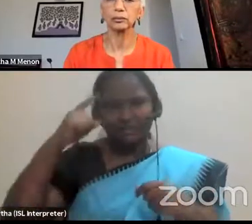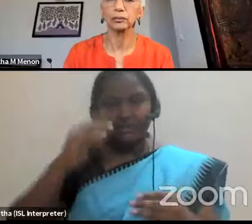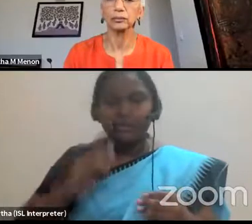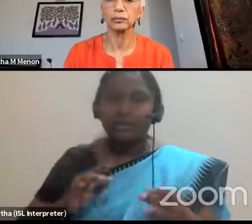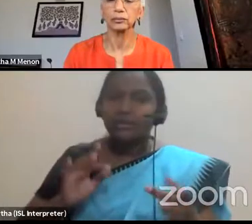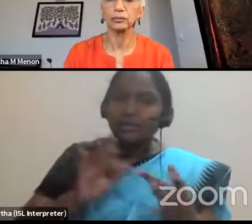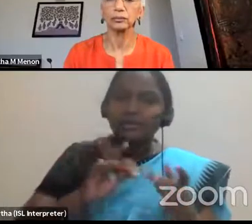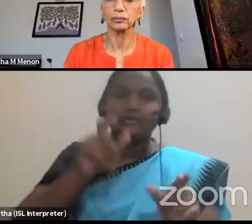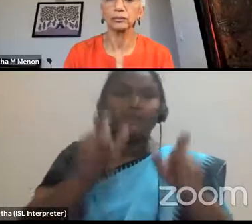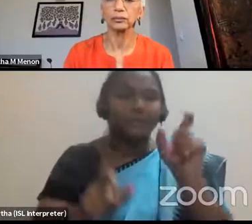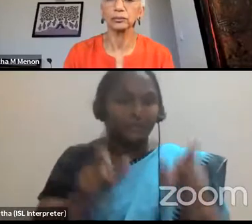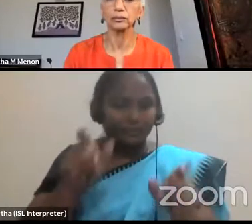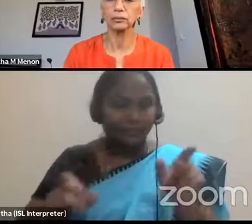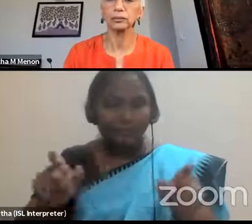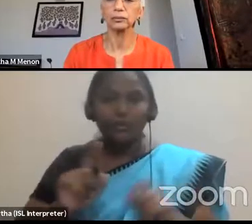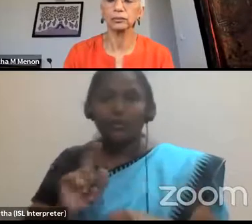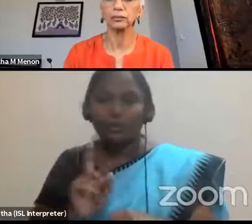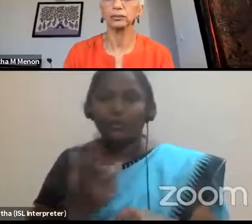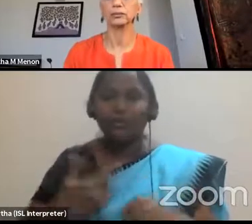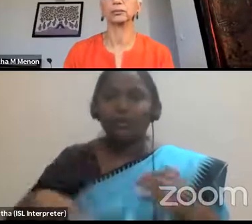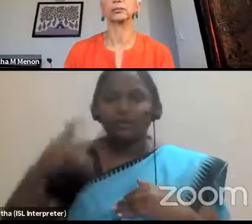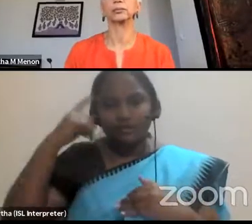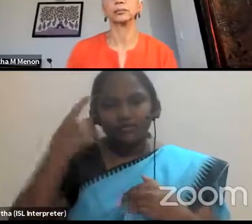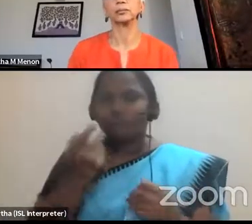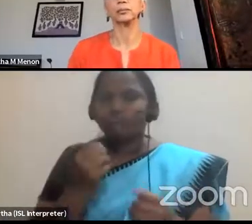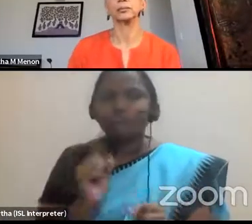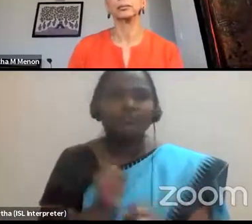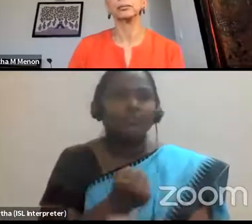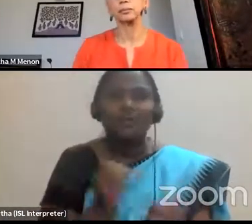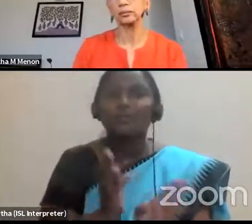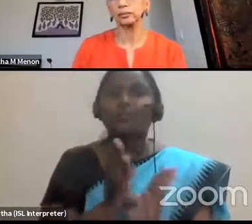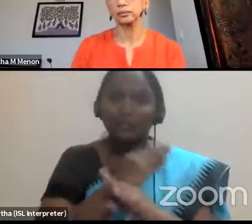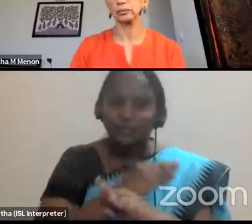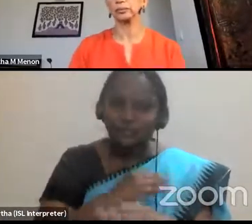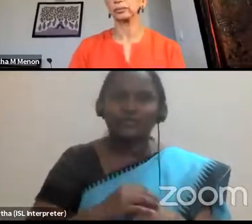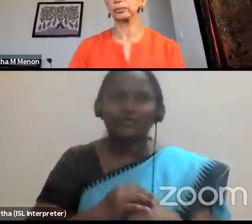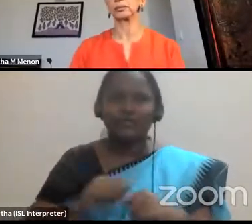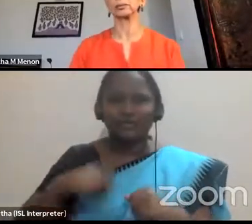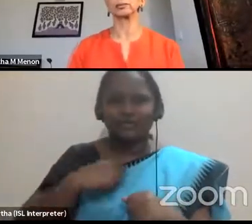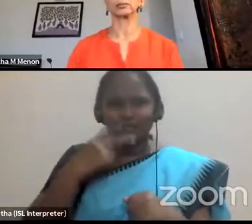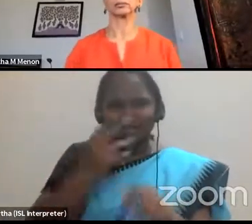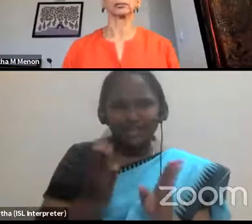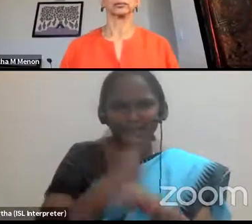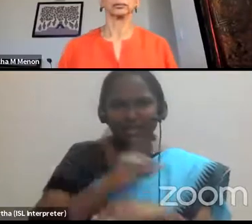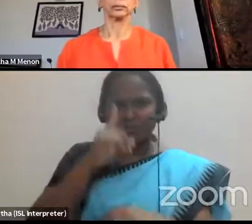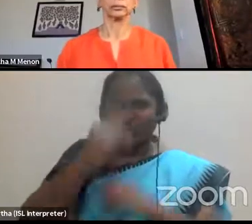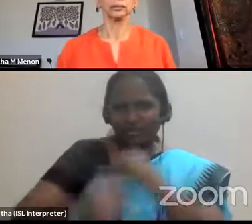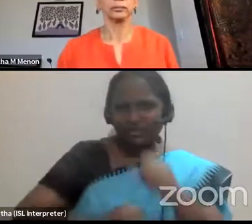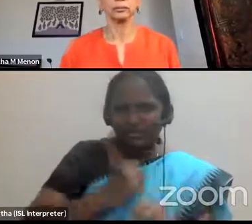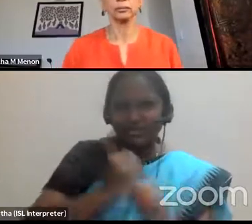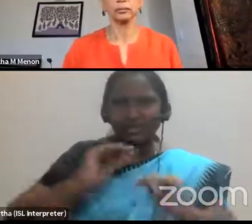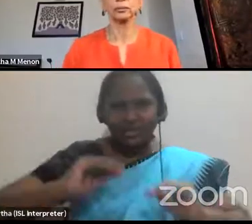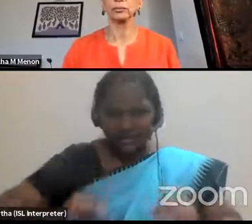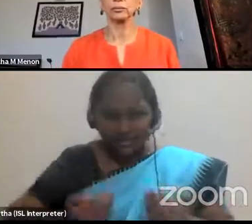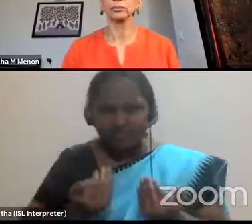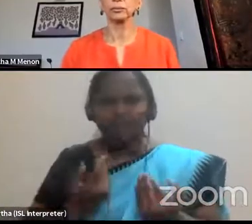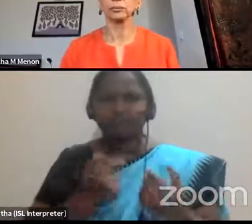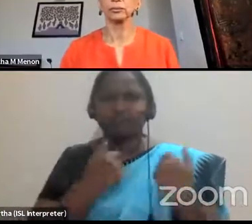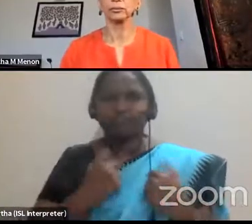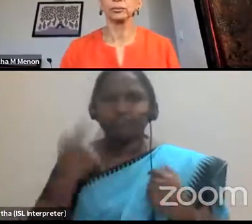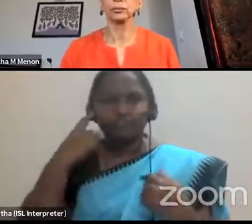it to people where it was just not possible before. And we've seen in the last 1 year how much art has been